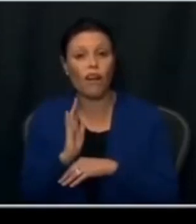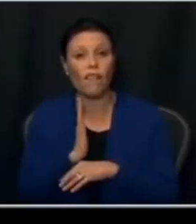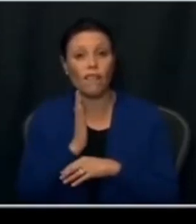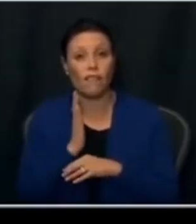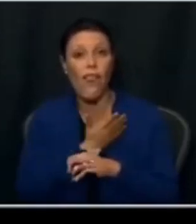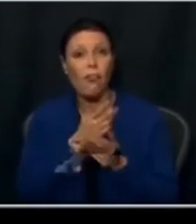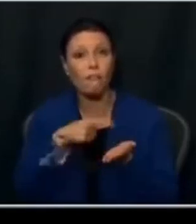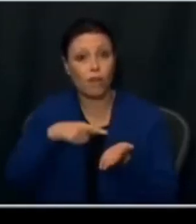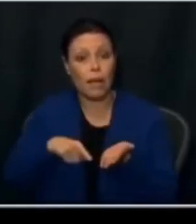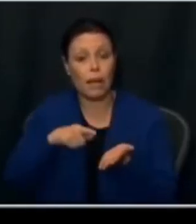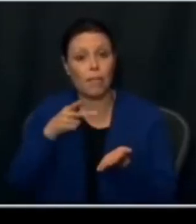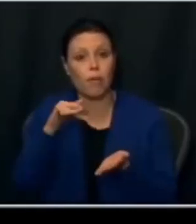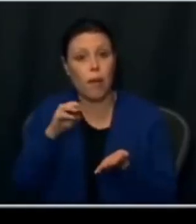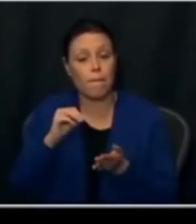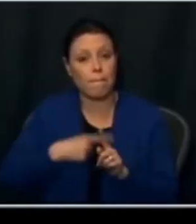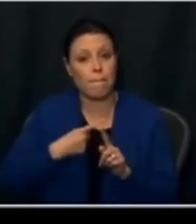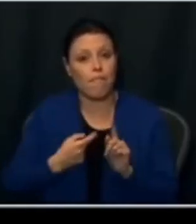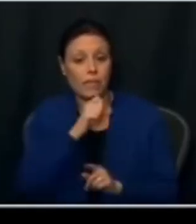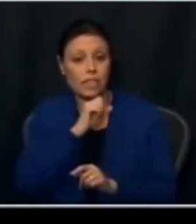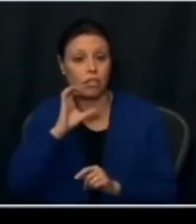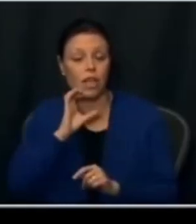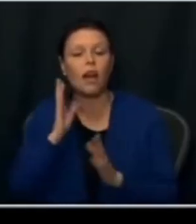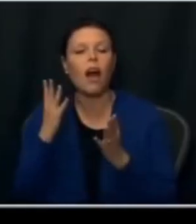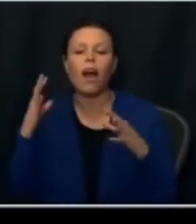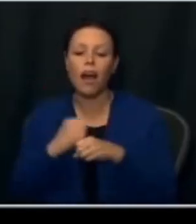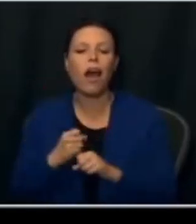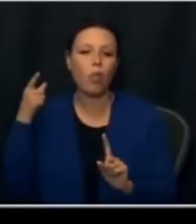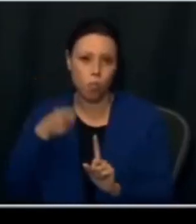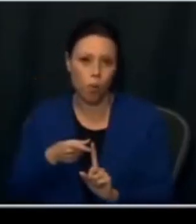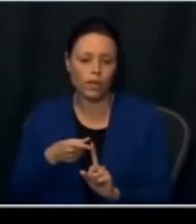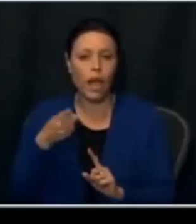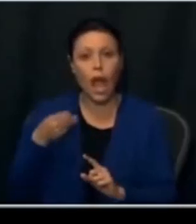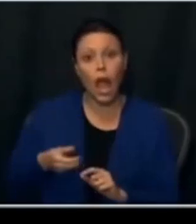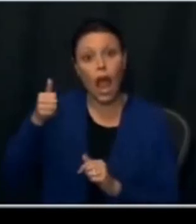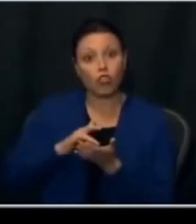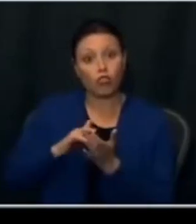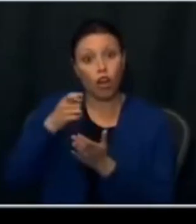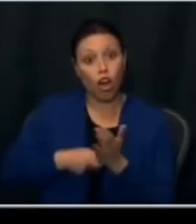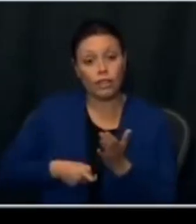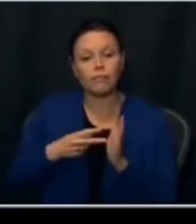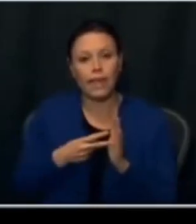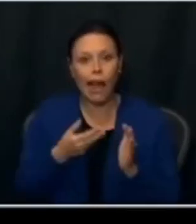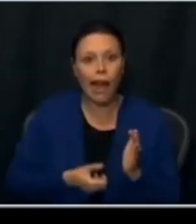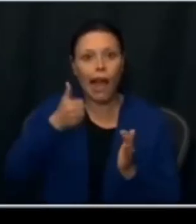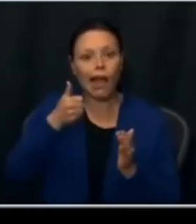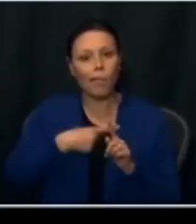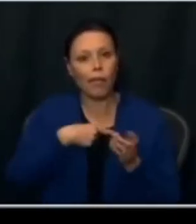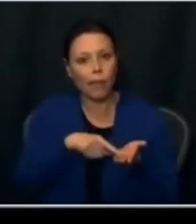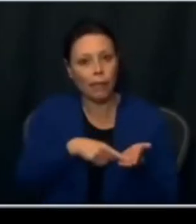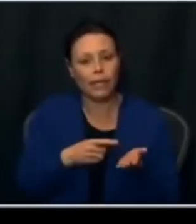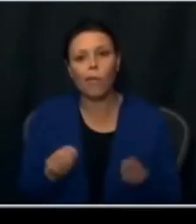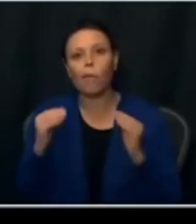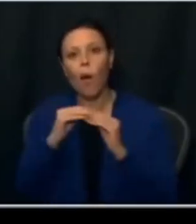premiums that our seniors pay. So the bottom line is higher drug costs lead to higher premiums and higher copays. Doctors